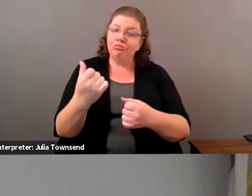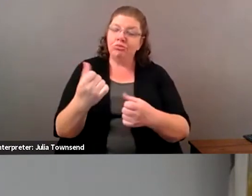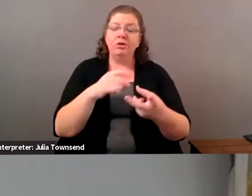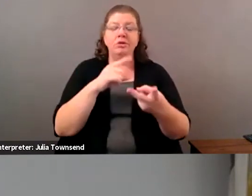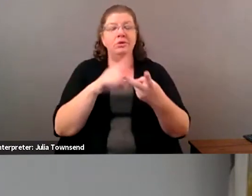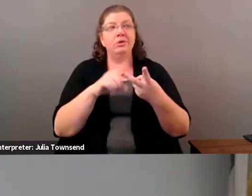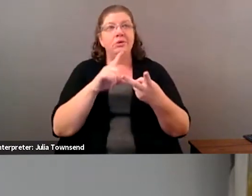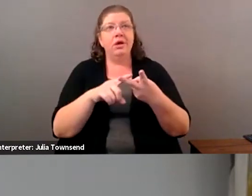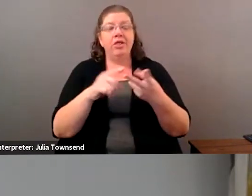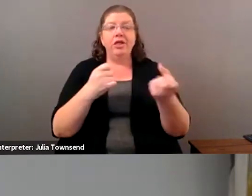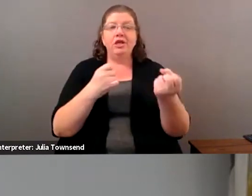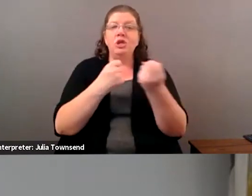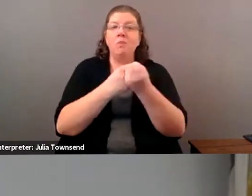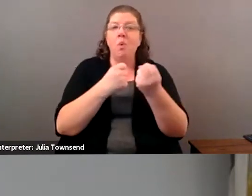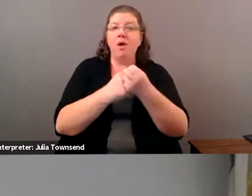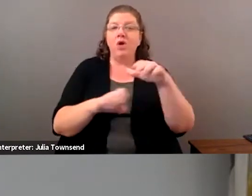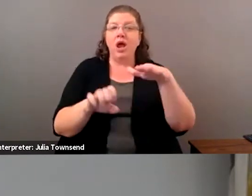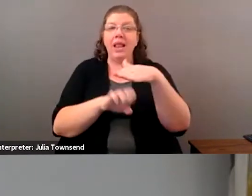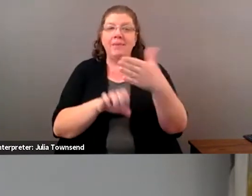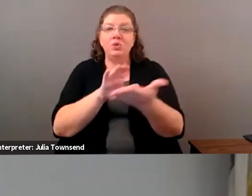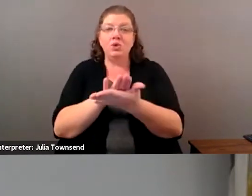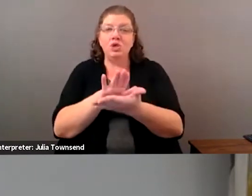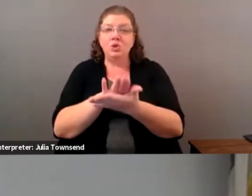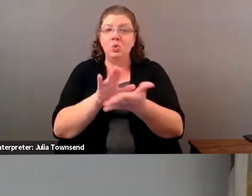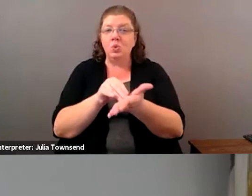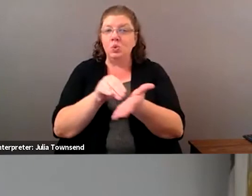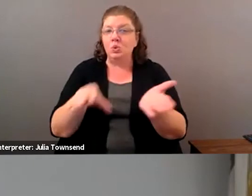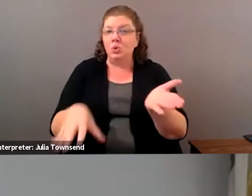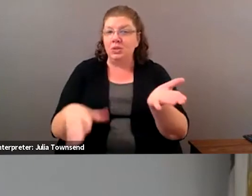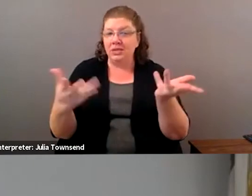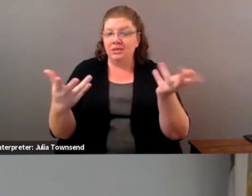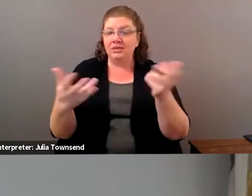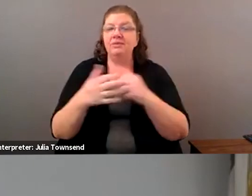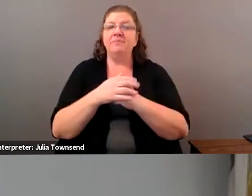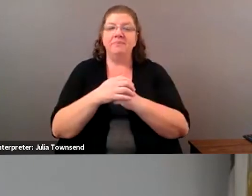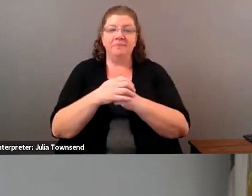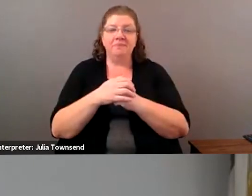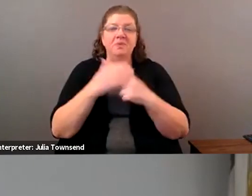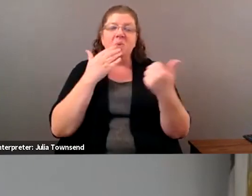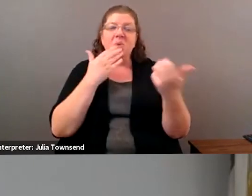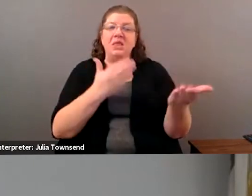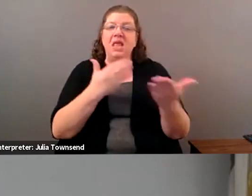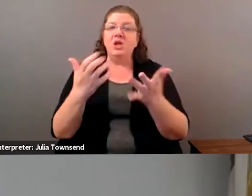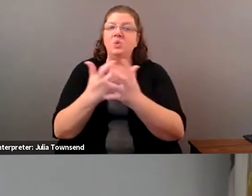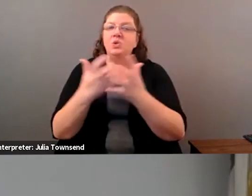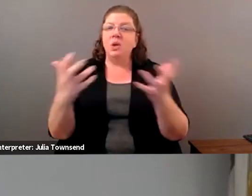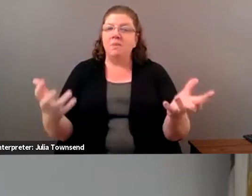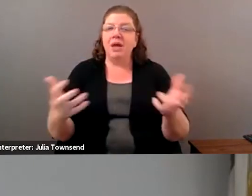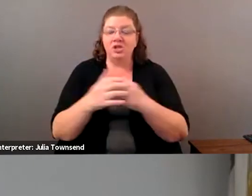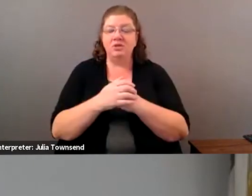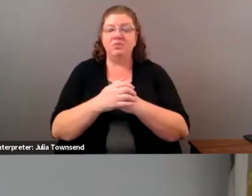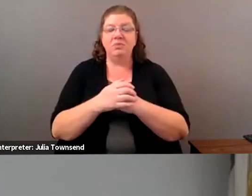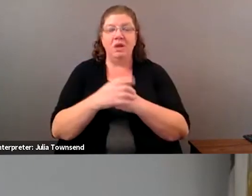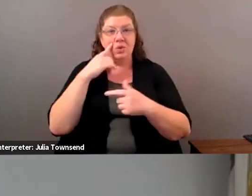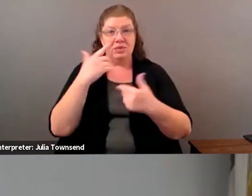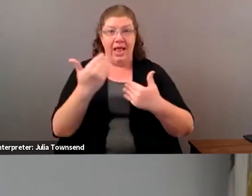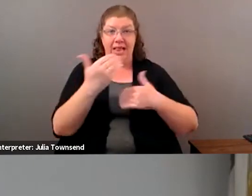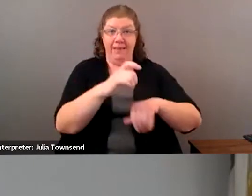the support for the elementary school students too. So thank you so much. In a limited amount of time and